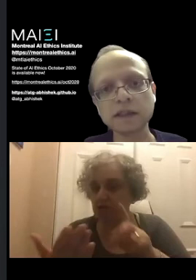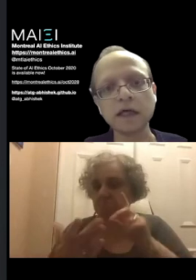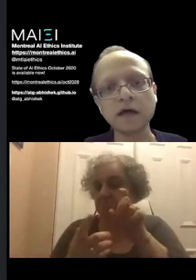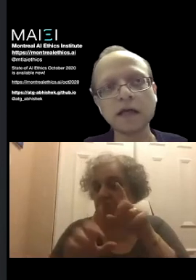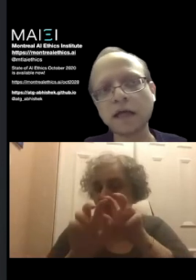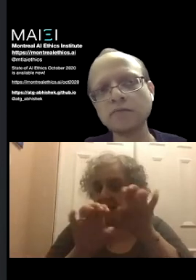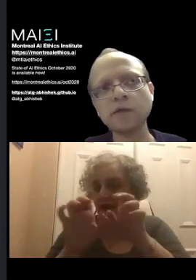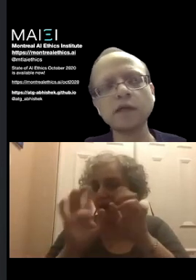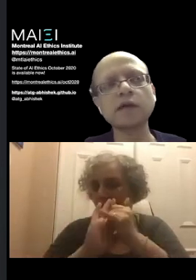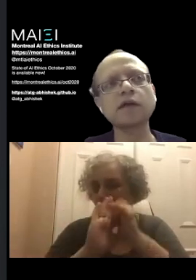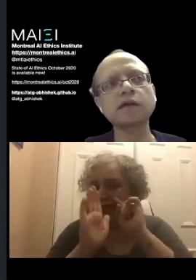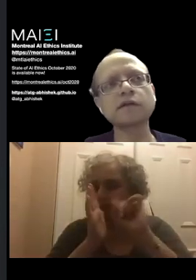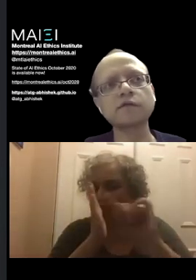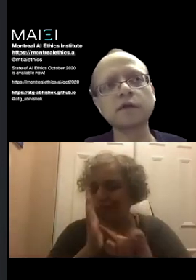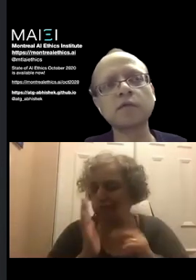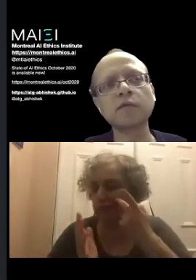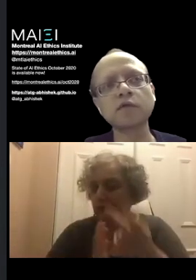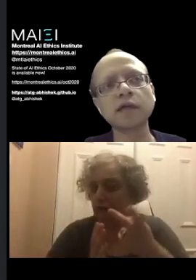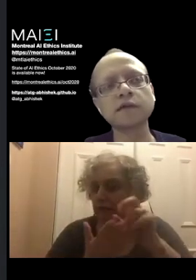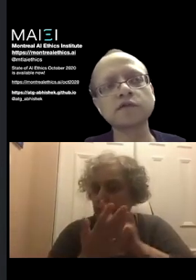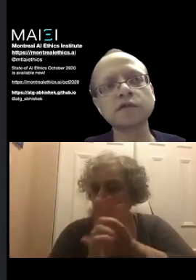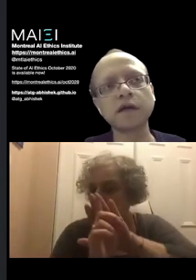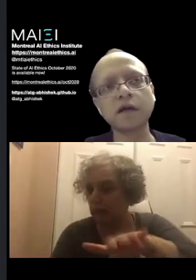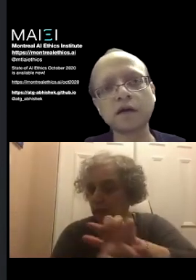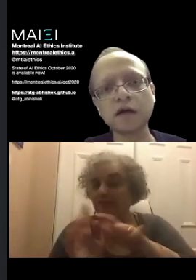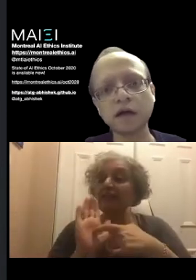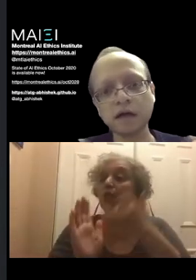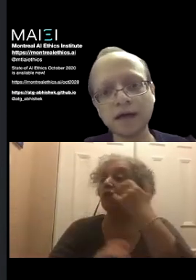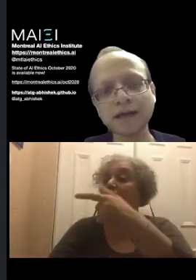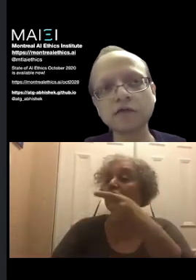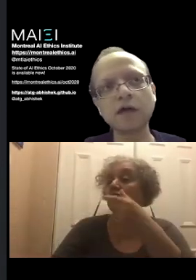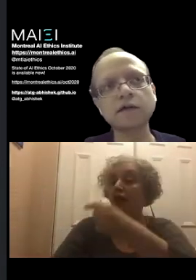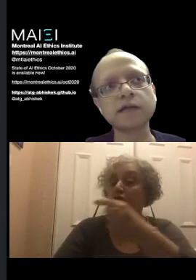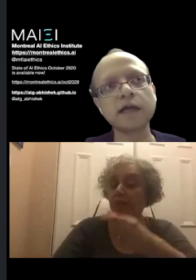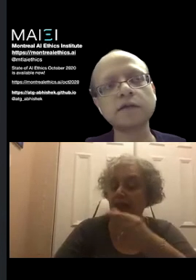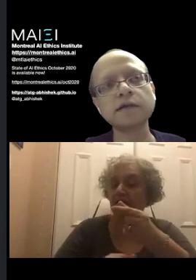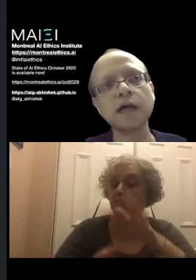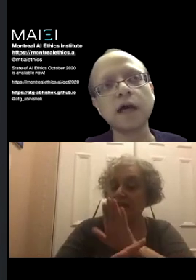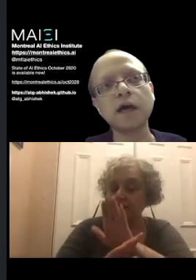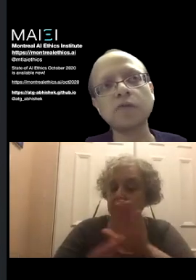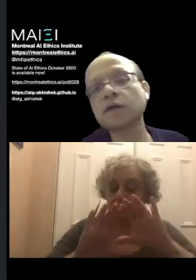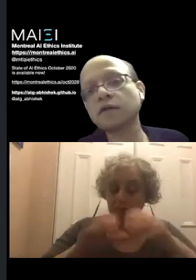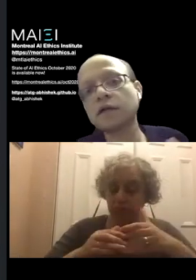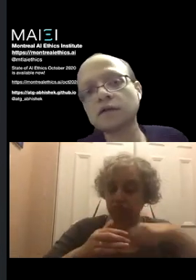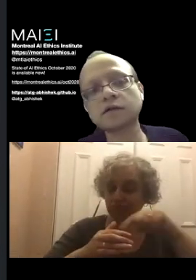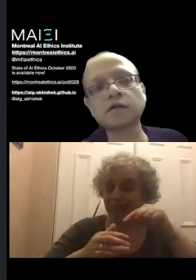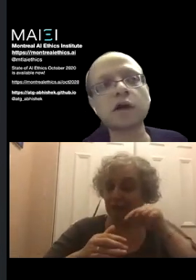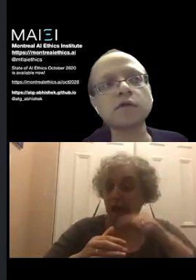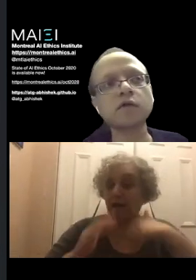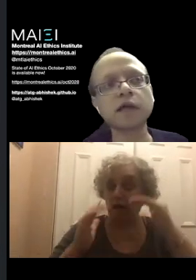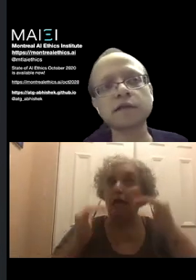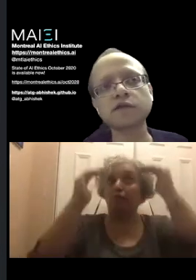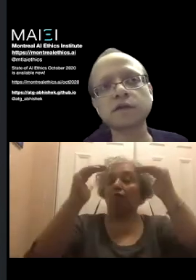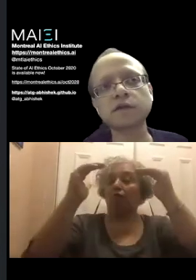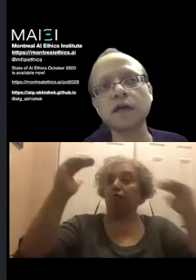not. And maybe in the context of government organizations, they are held to higher standards, but in certain